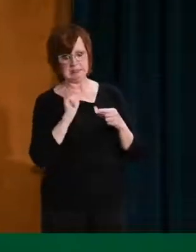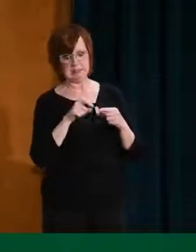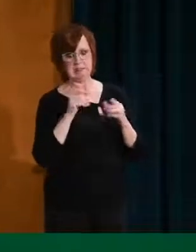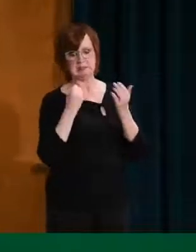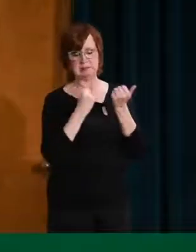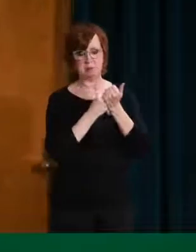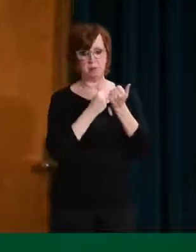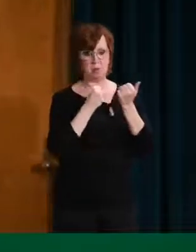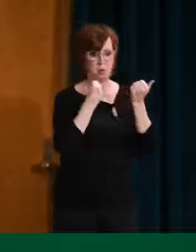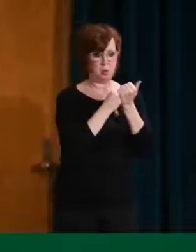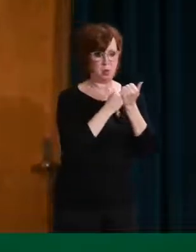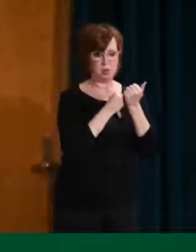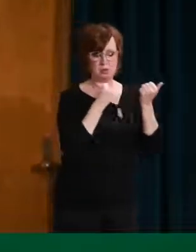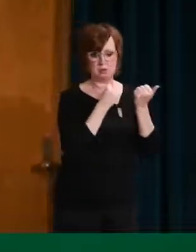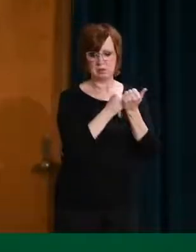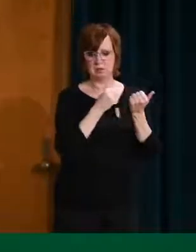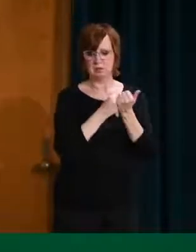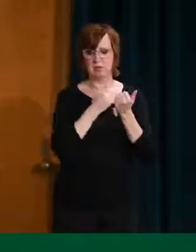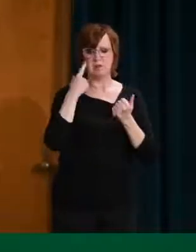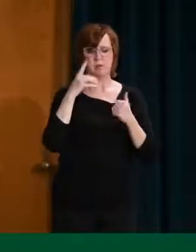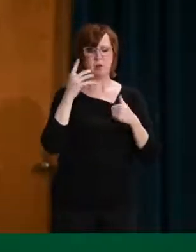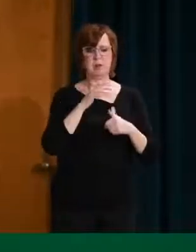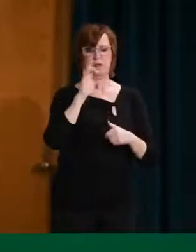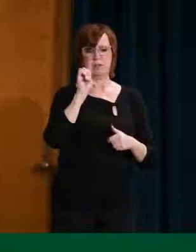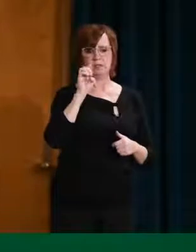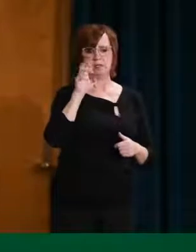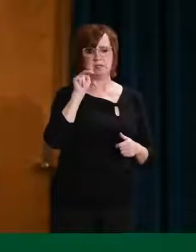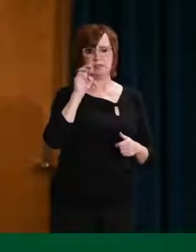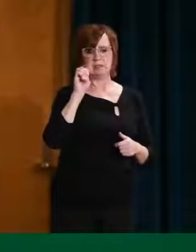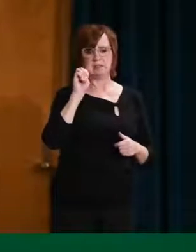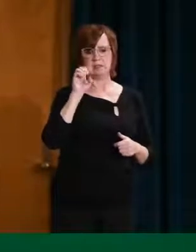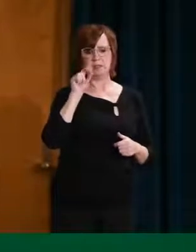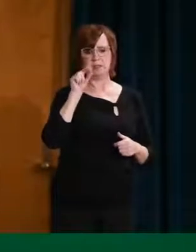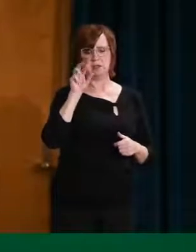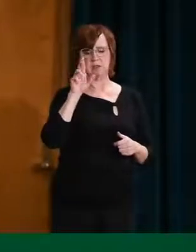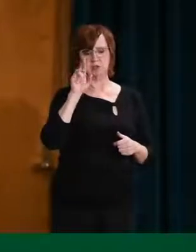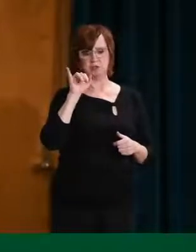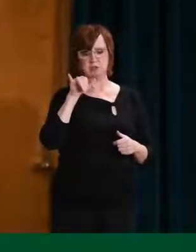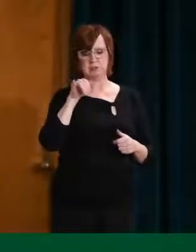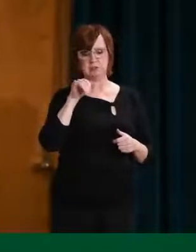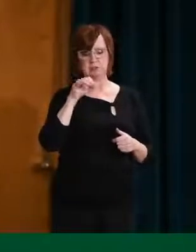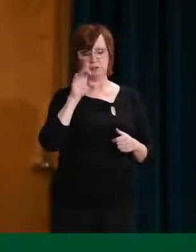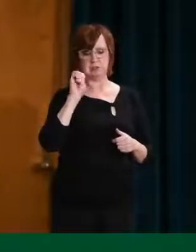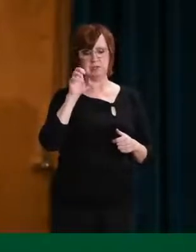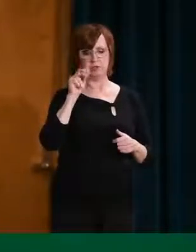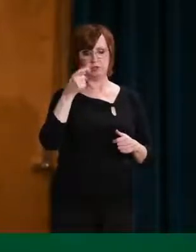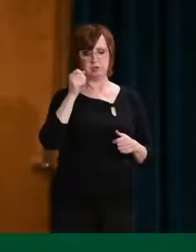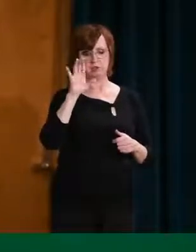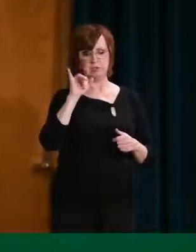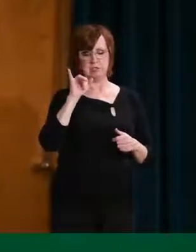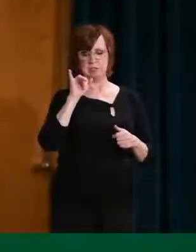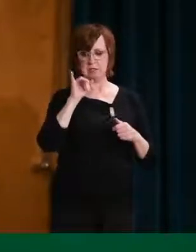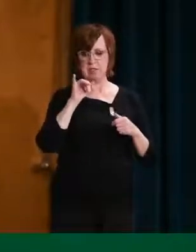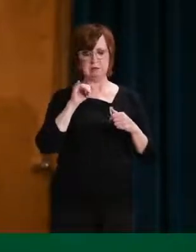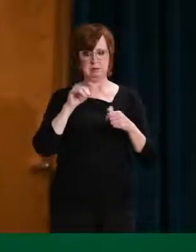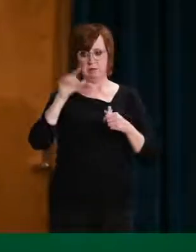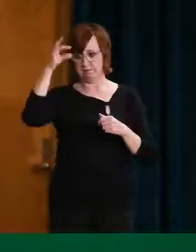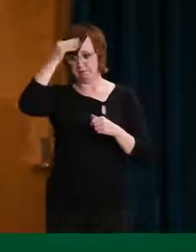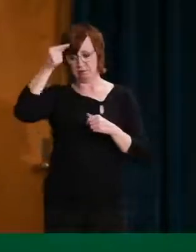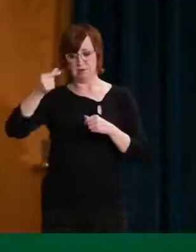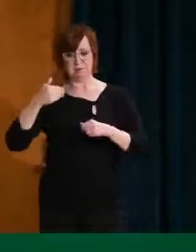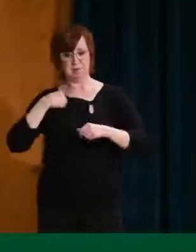quickly. The support there are levers that the federal government can pull that no other level of government in this nation can